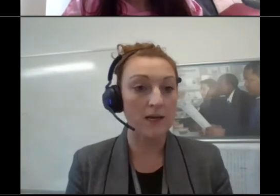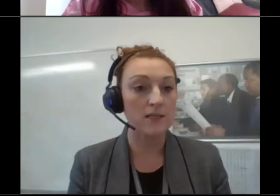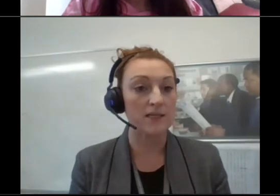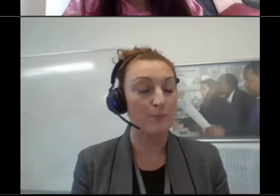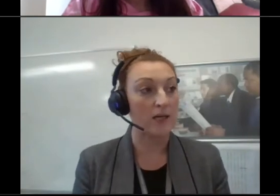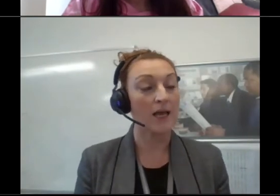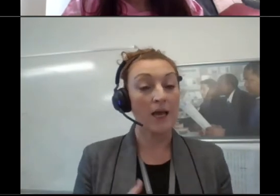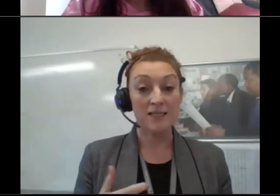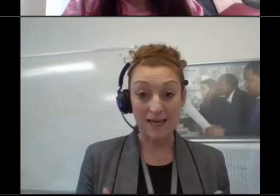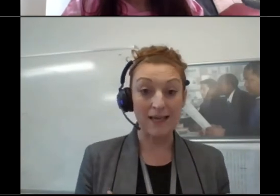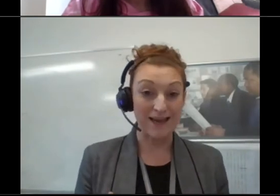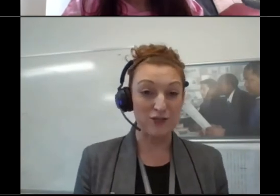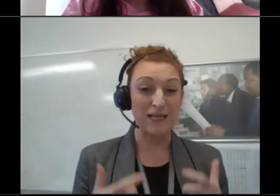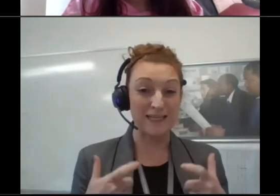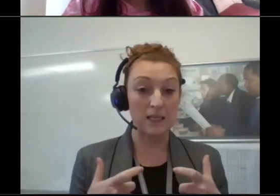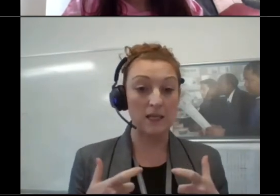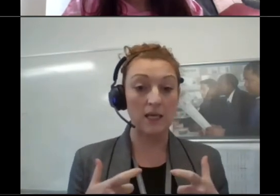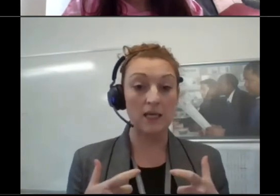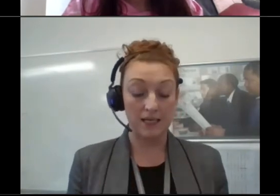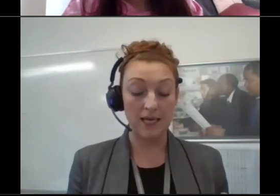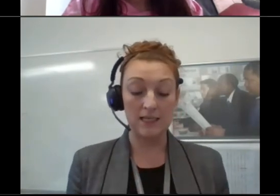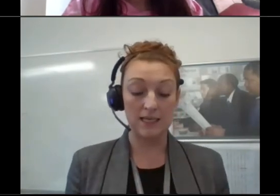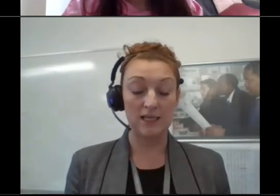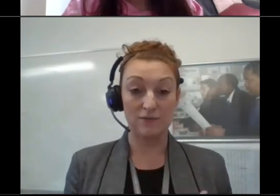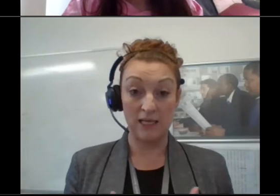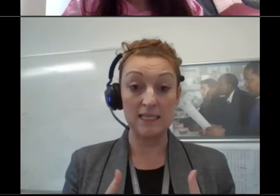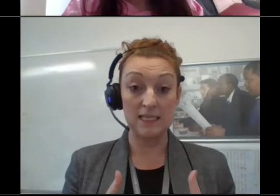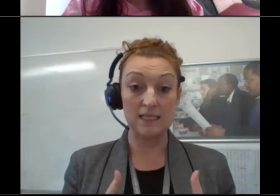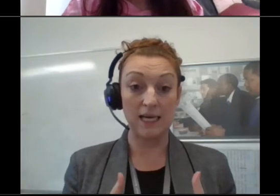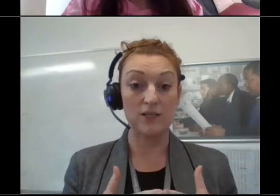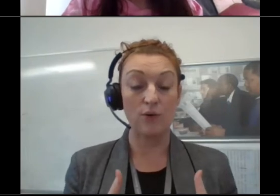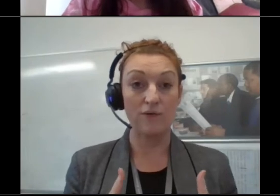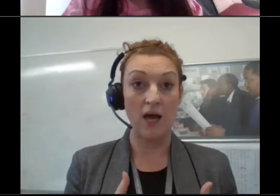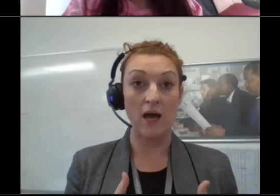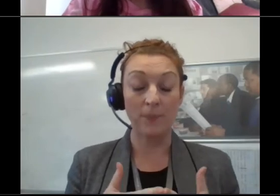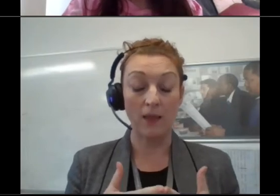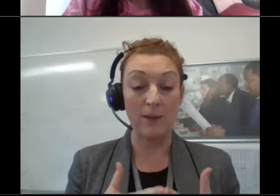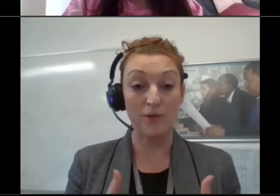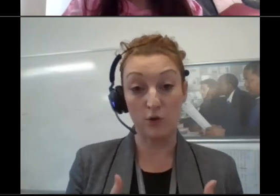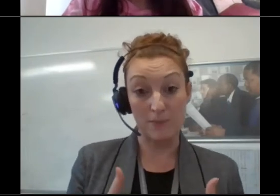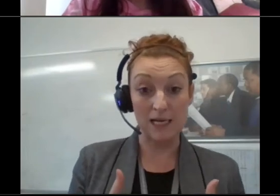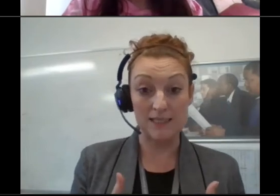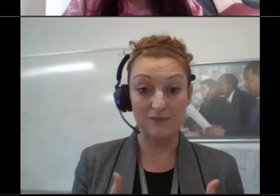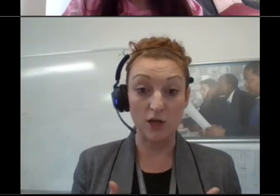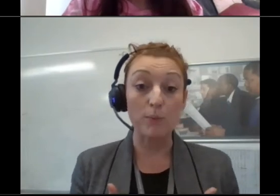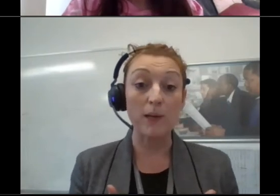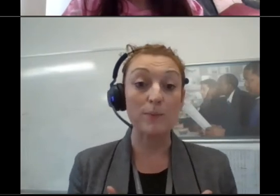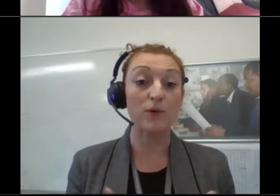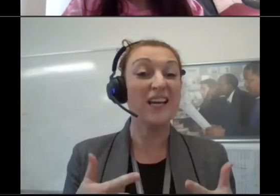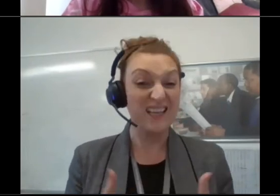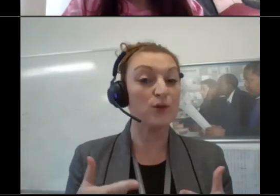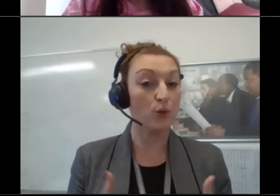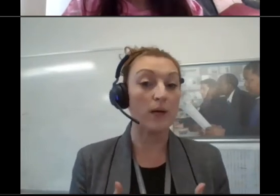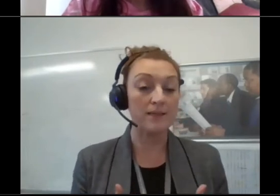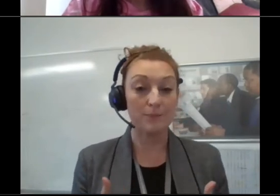recently, which obviously only helps Londoners, but saying that actually the key indicator, lead indicator of input for criminality